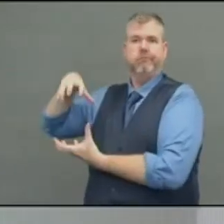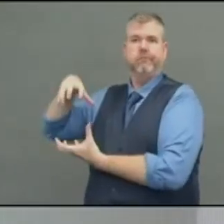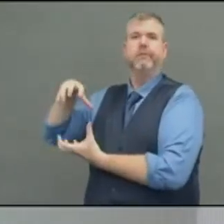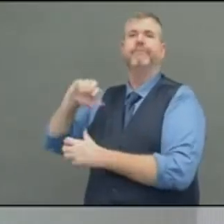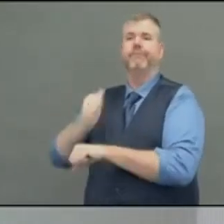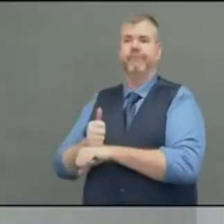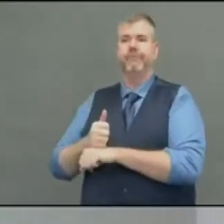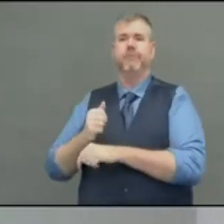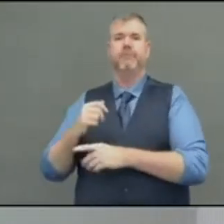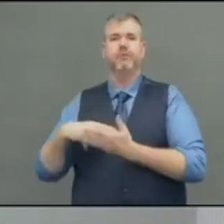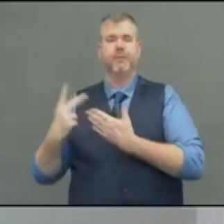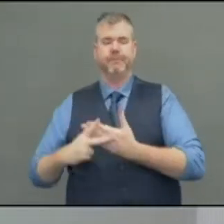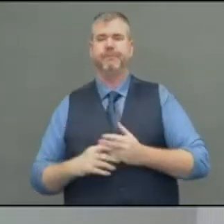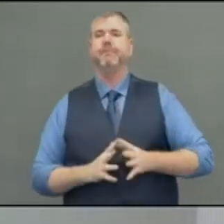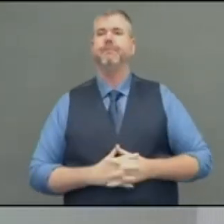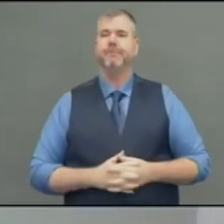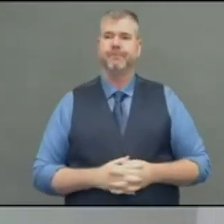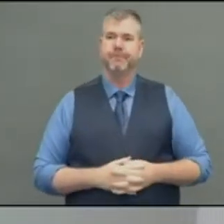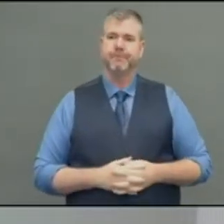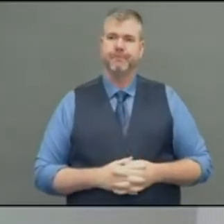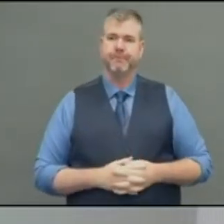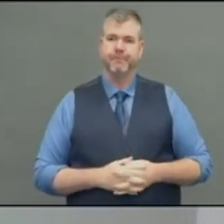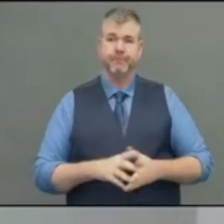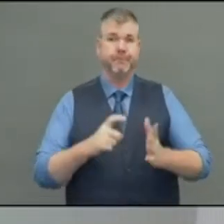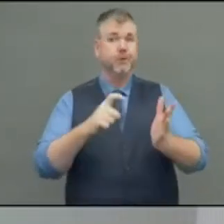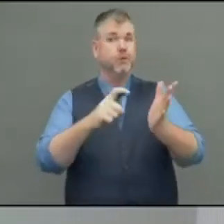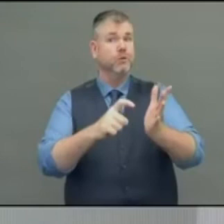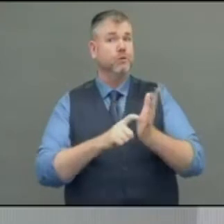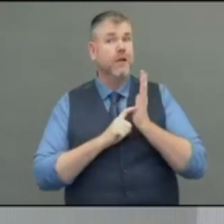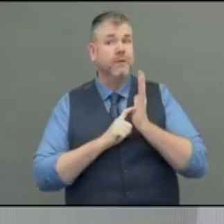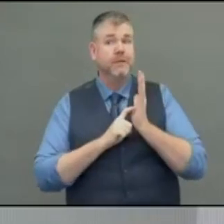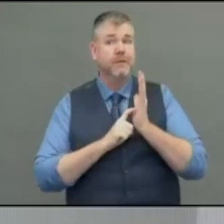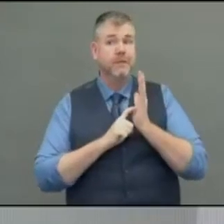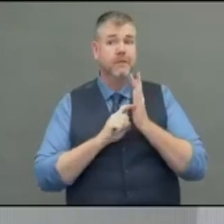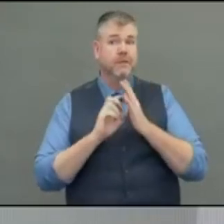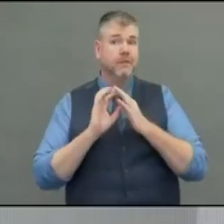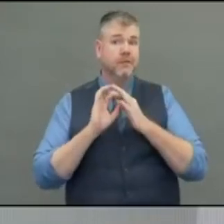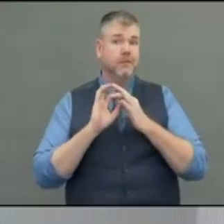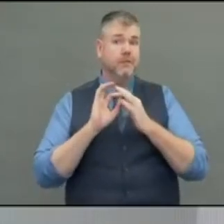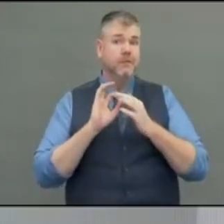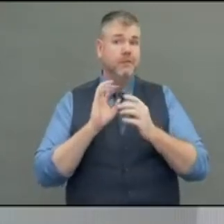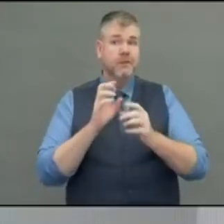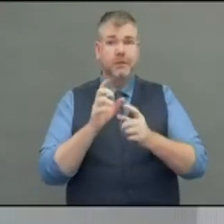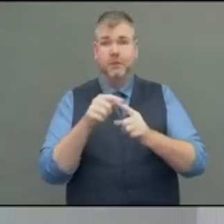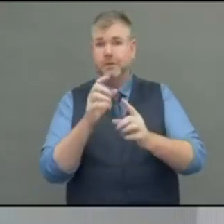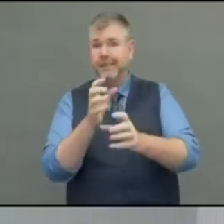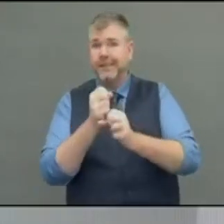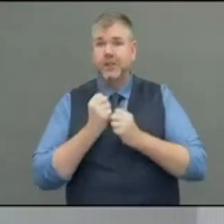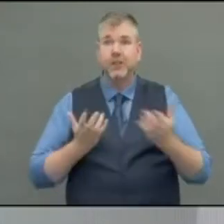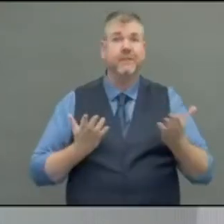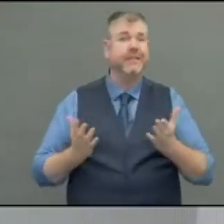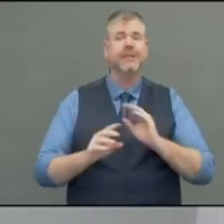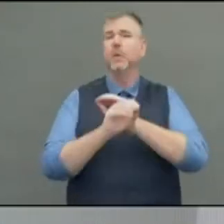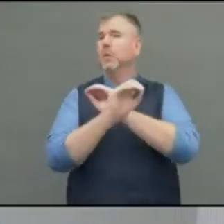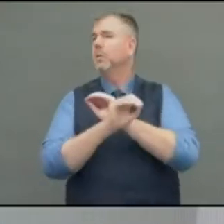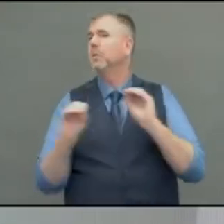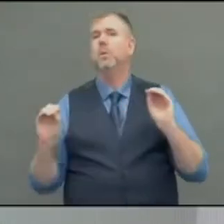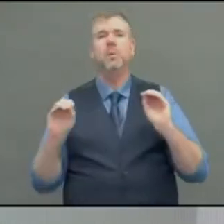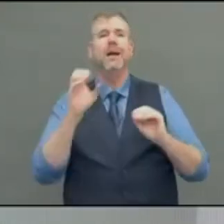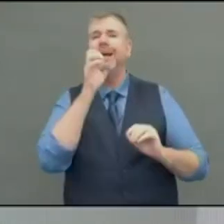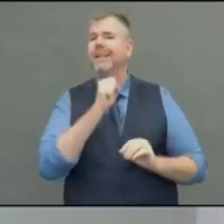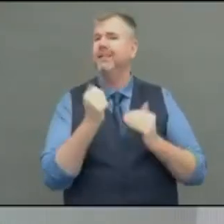regards to the requirements, we are fortunate that for this particular state program, there are no age or income